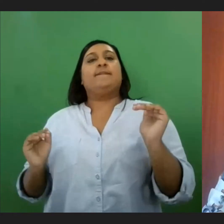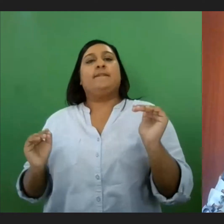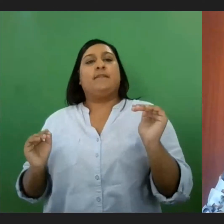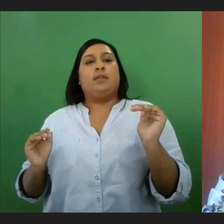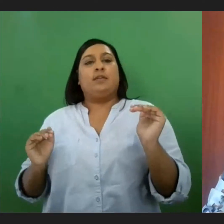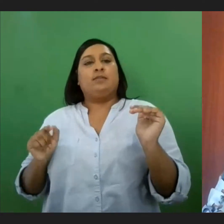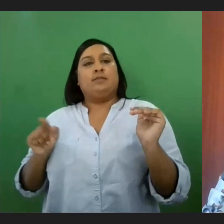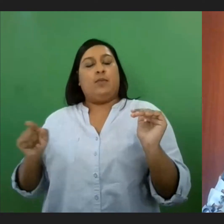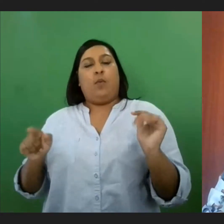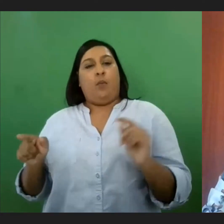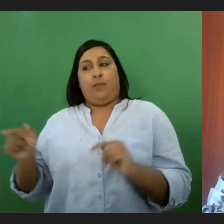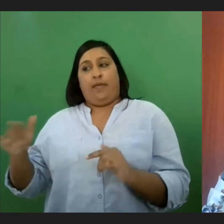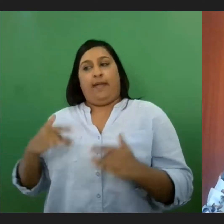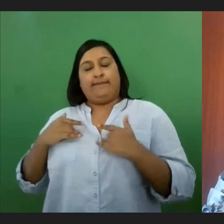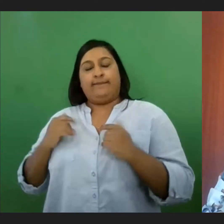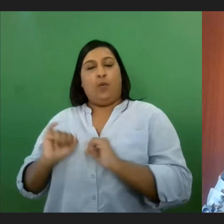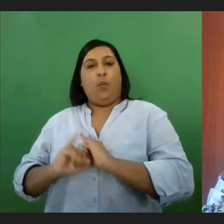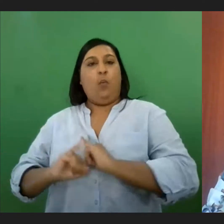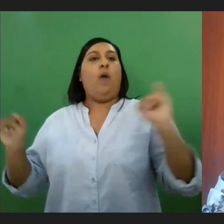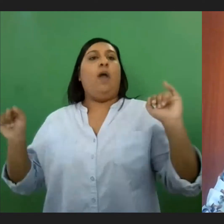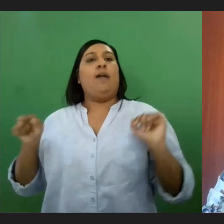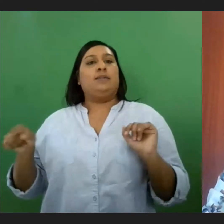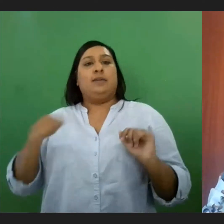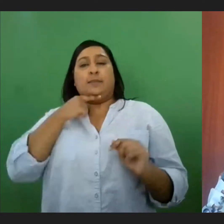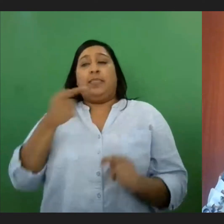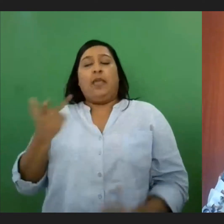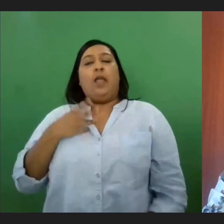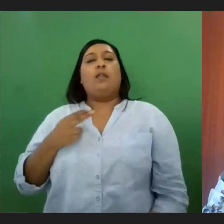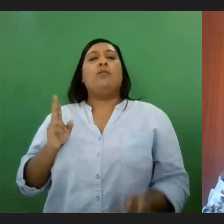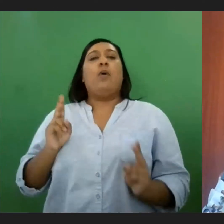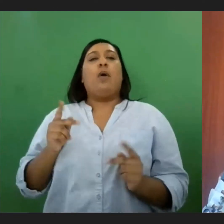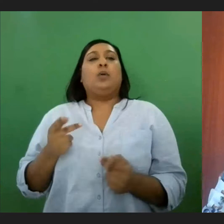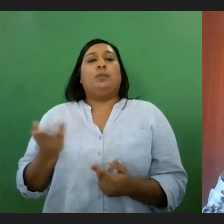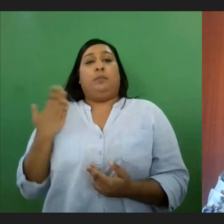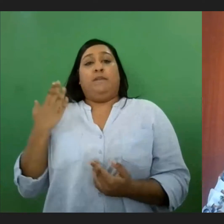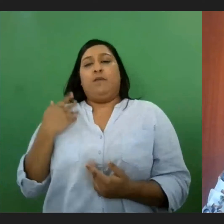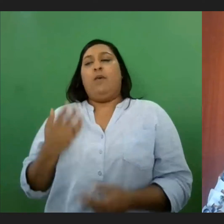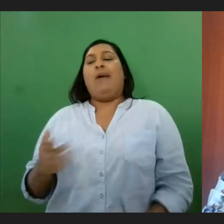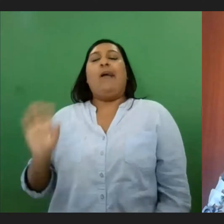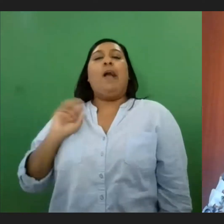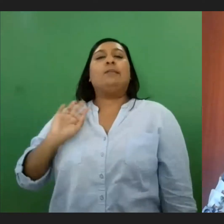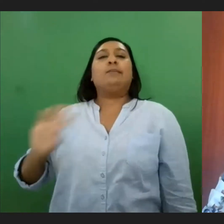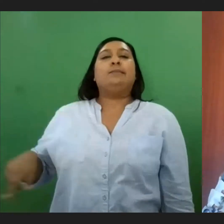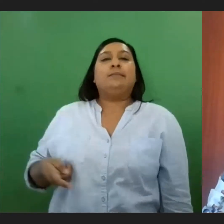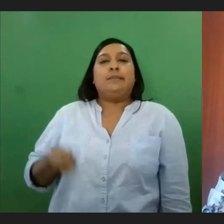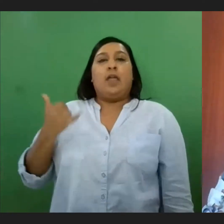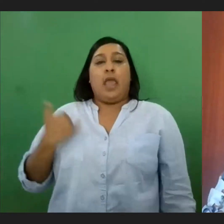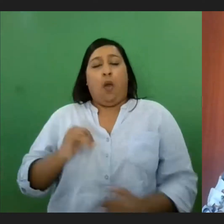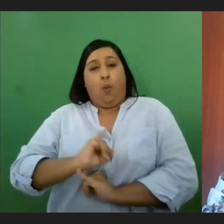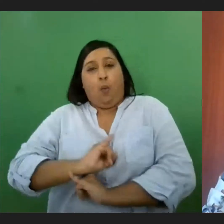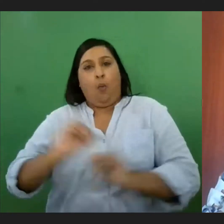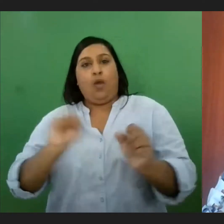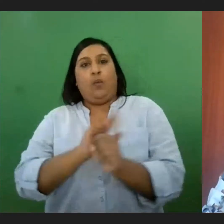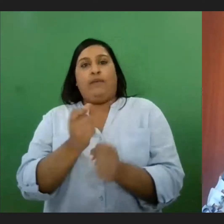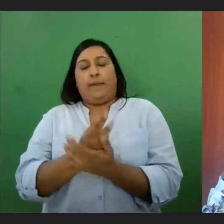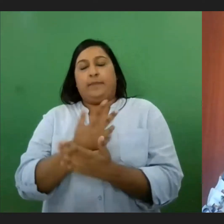the extent of the exclusion. Moreover, it was highlighted that the